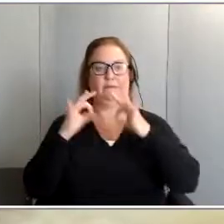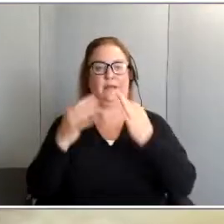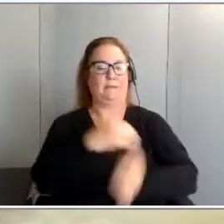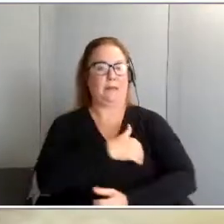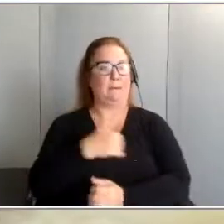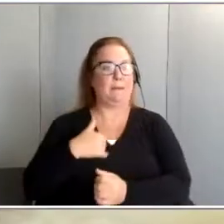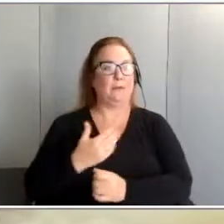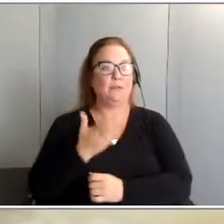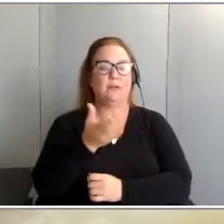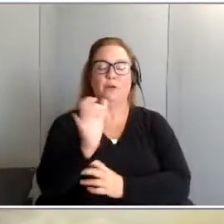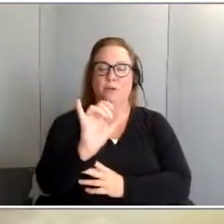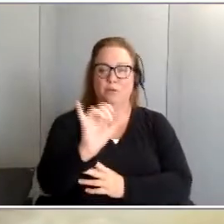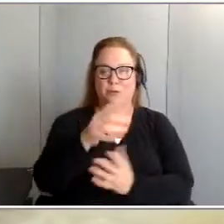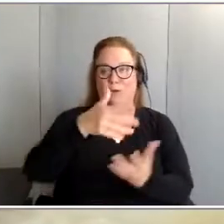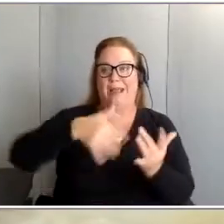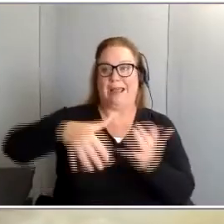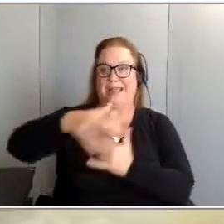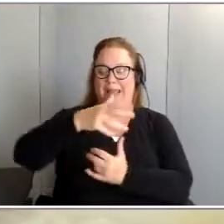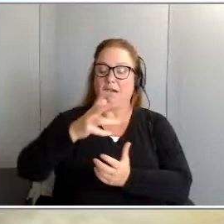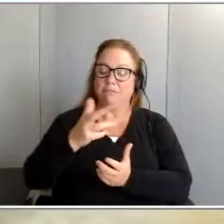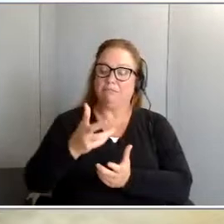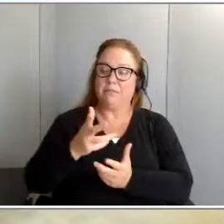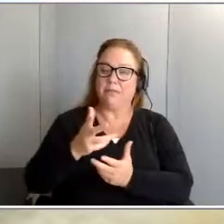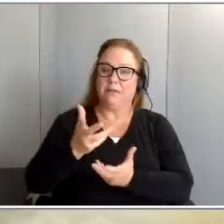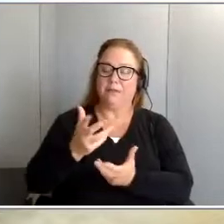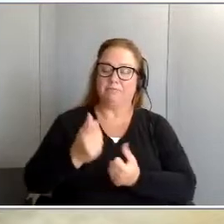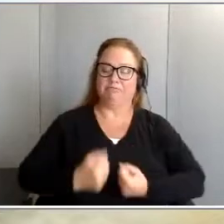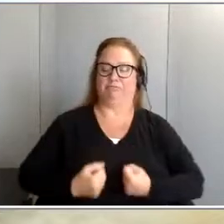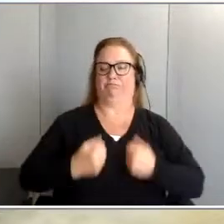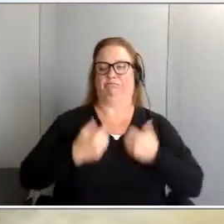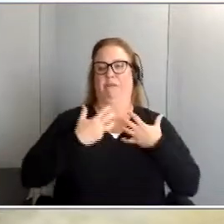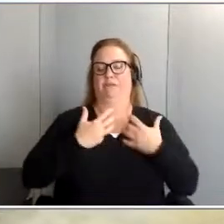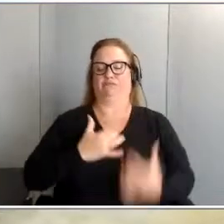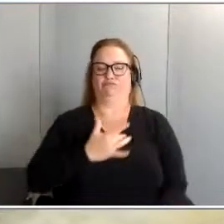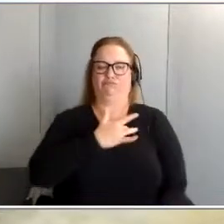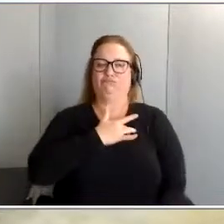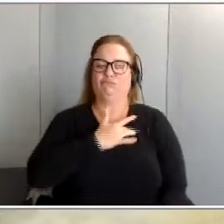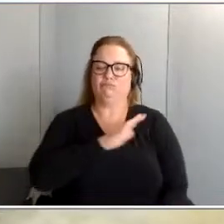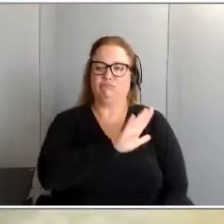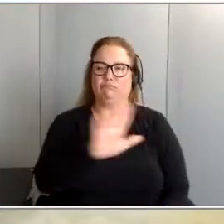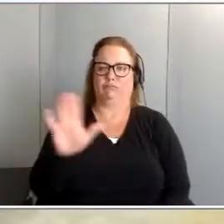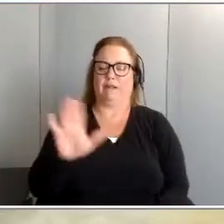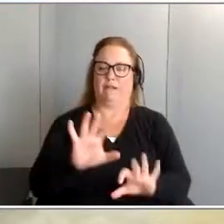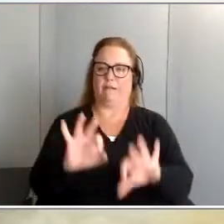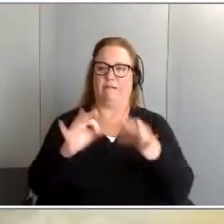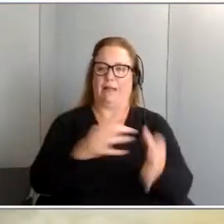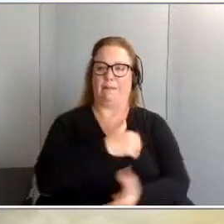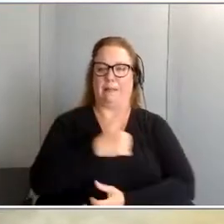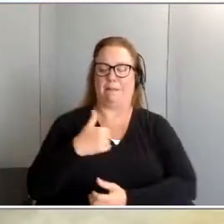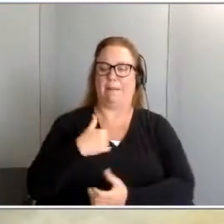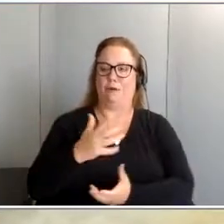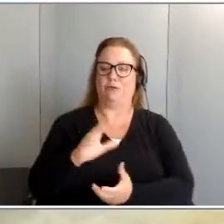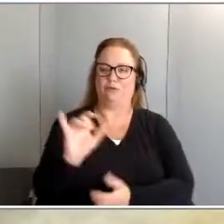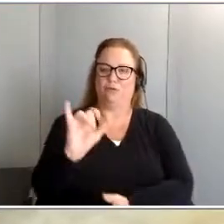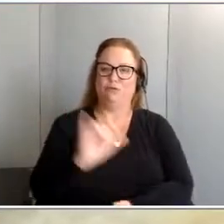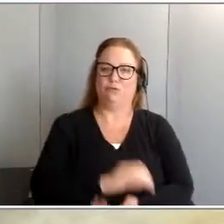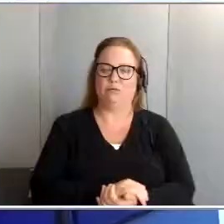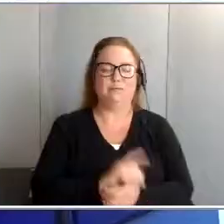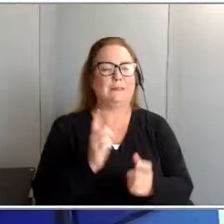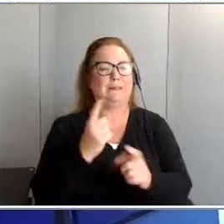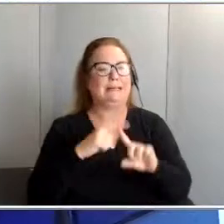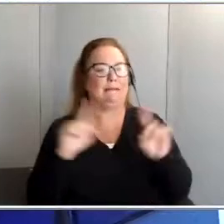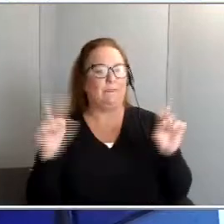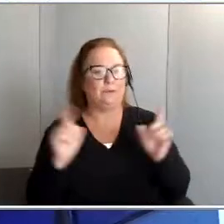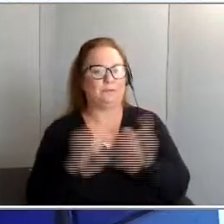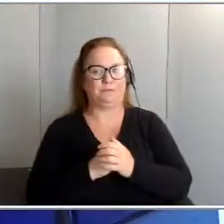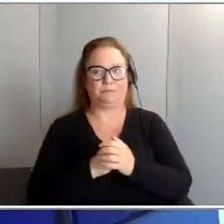patient hanging out. And it brings just a whole different a respite to their day. Just something different. I would imagine it